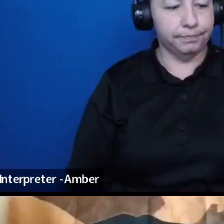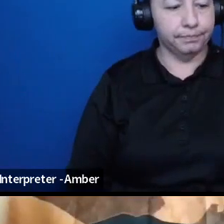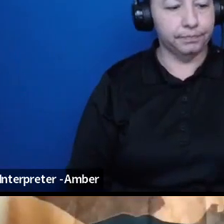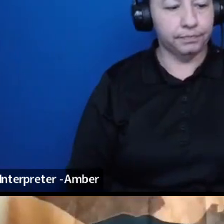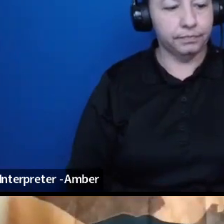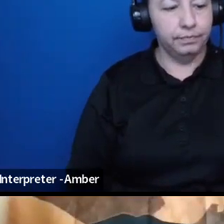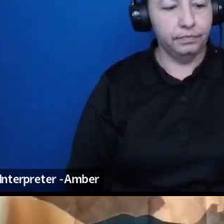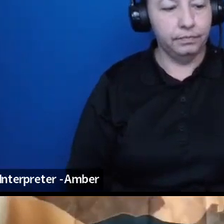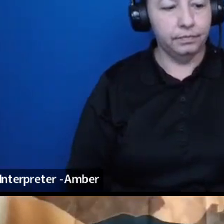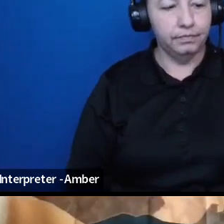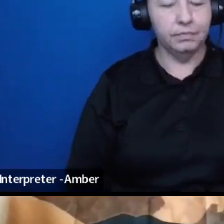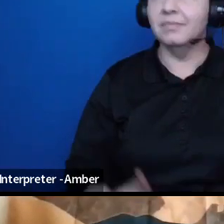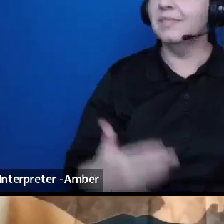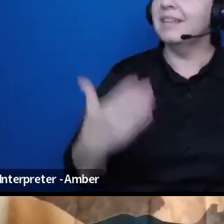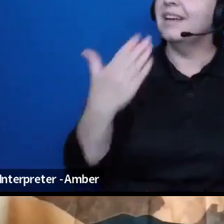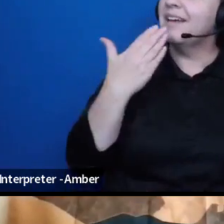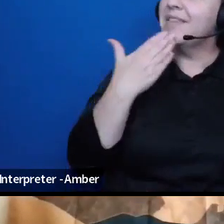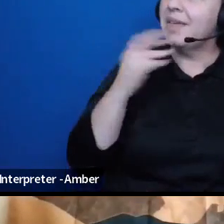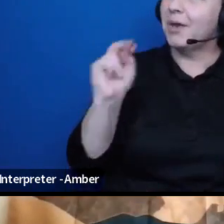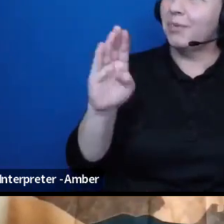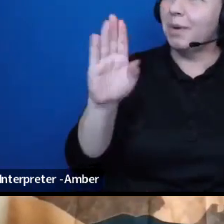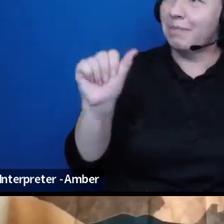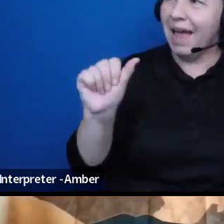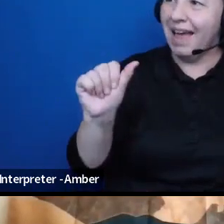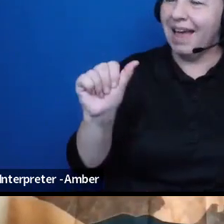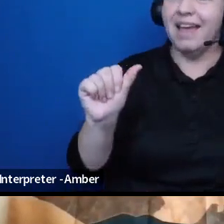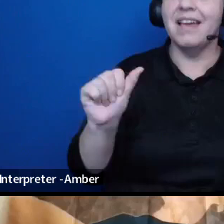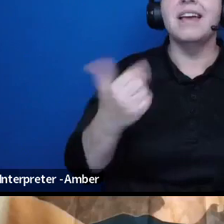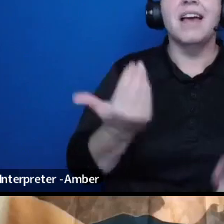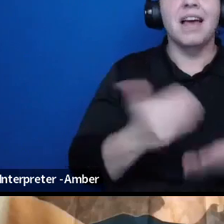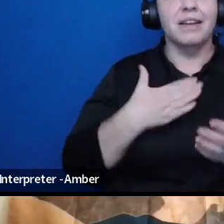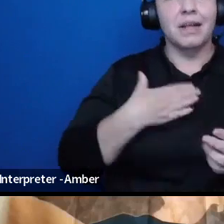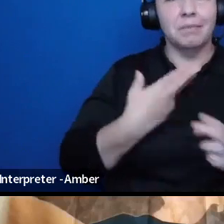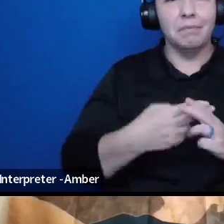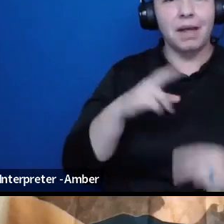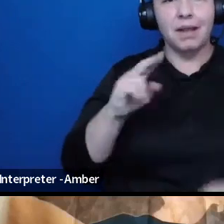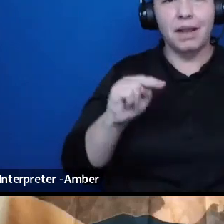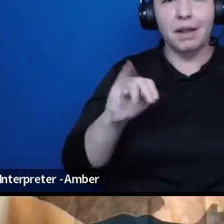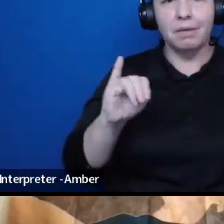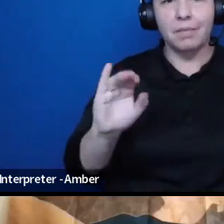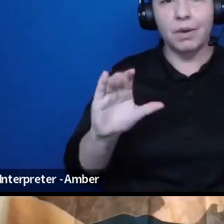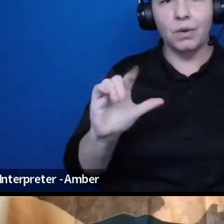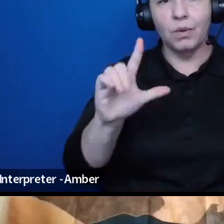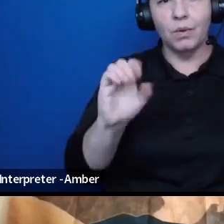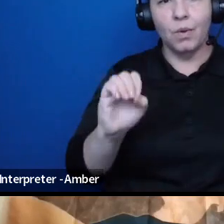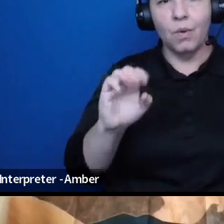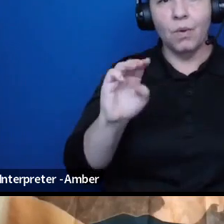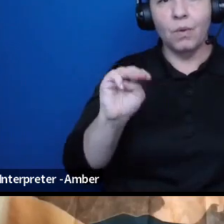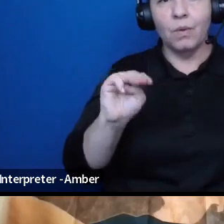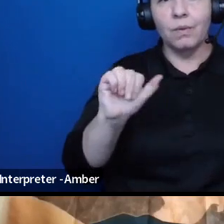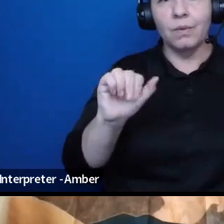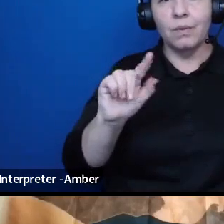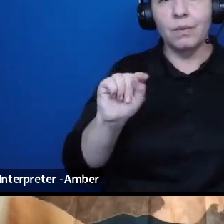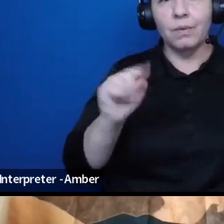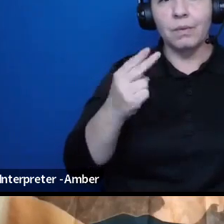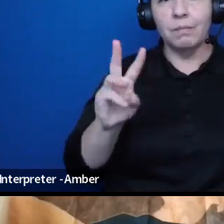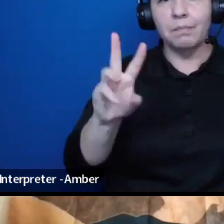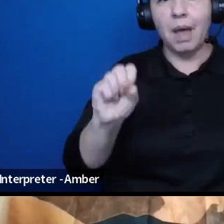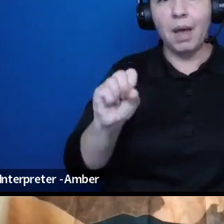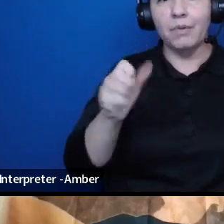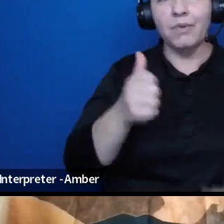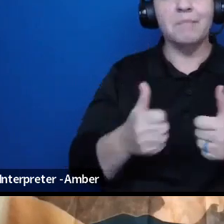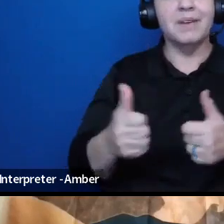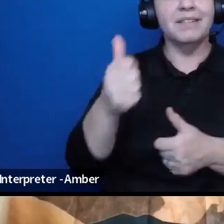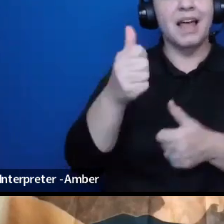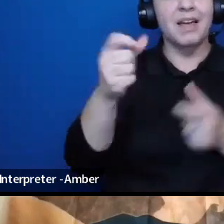Thank you, Rebecca. And again, I'm Nicole Matthews. I'm the executive director at MUSAC. Christine, you want to do an